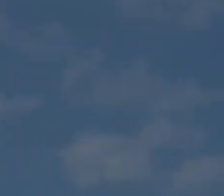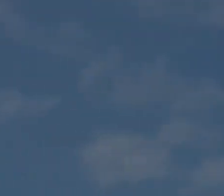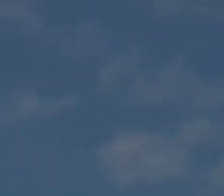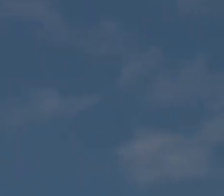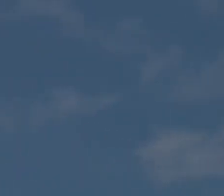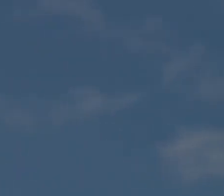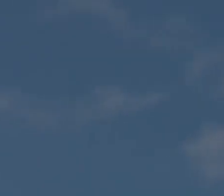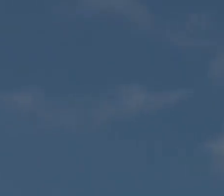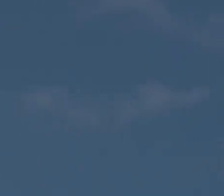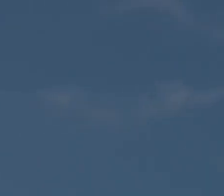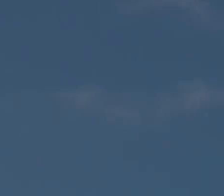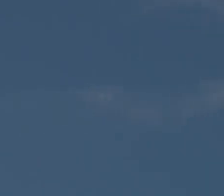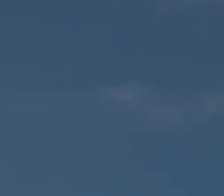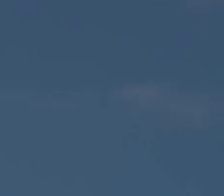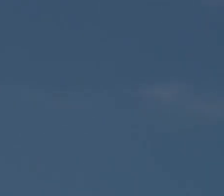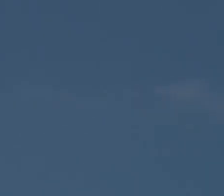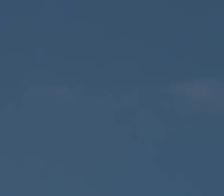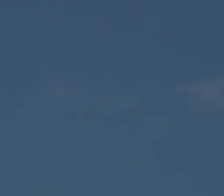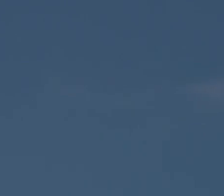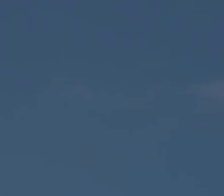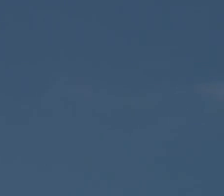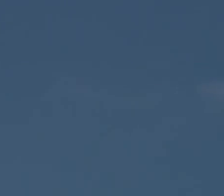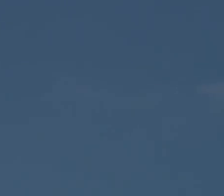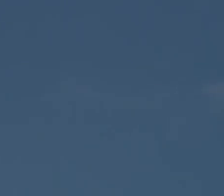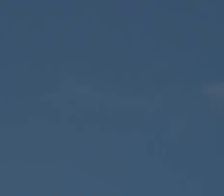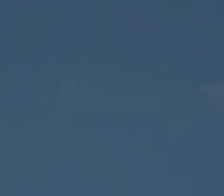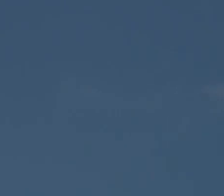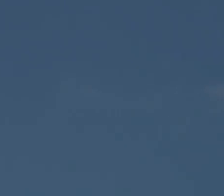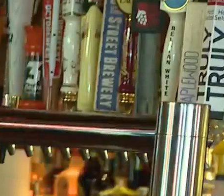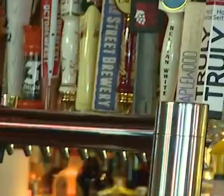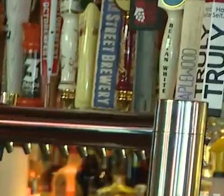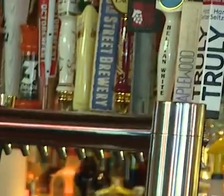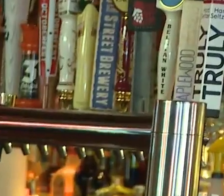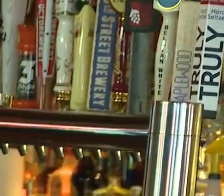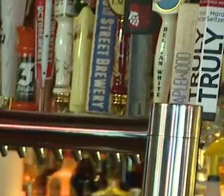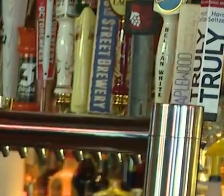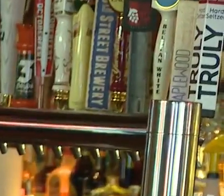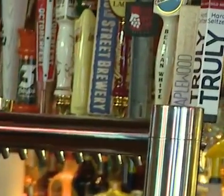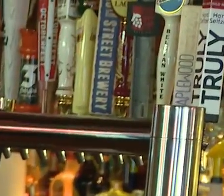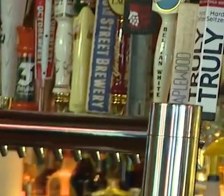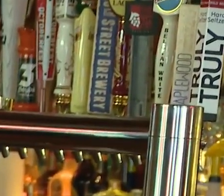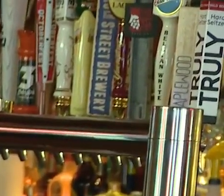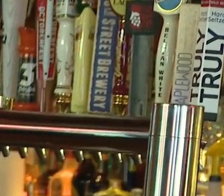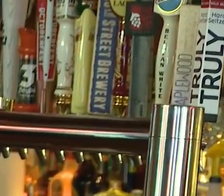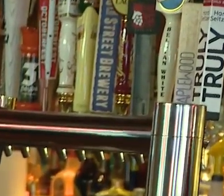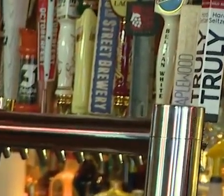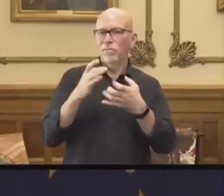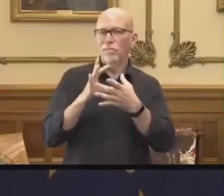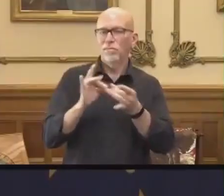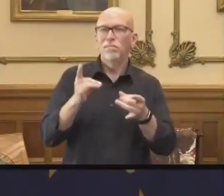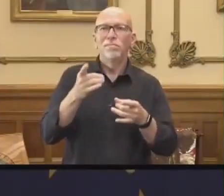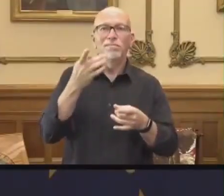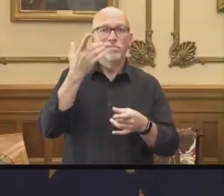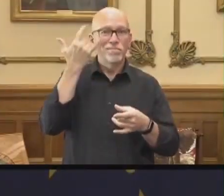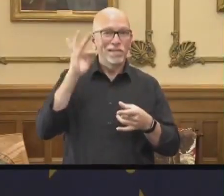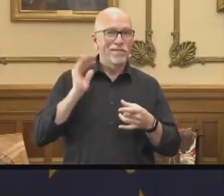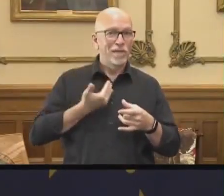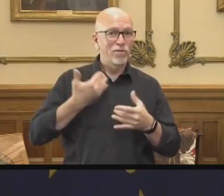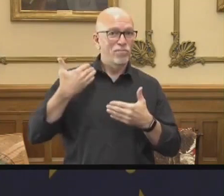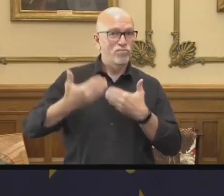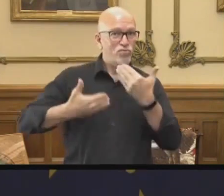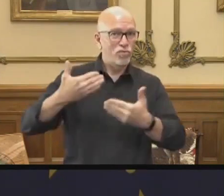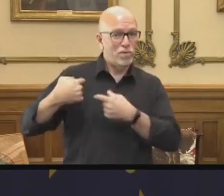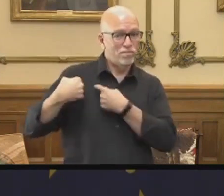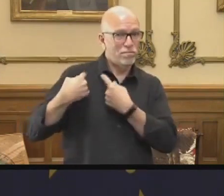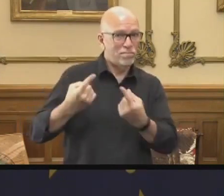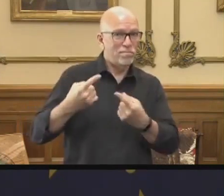owners of Johnny's Tap in Munster, Indiana, excited the state is lifting COVID-19 restrictions. Because of the progress that we've made